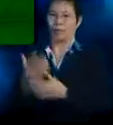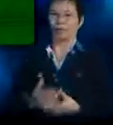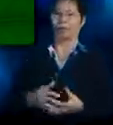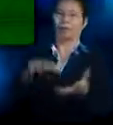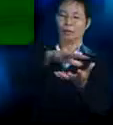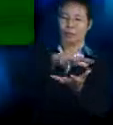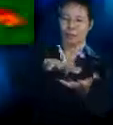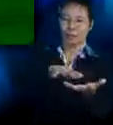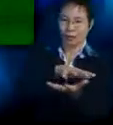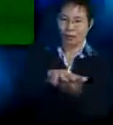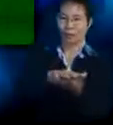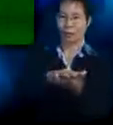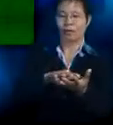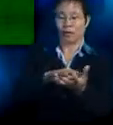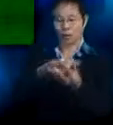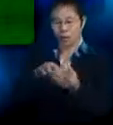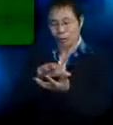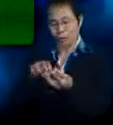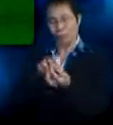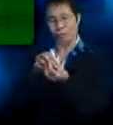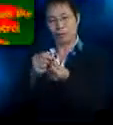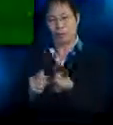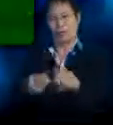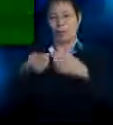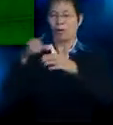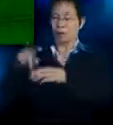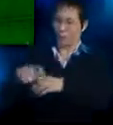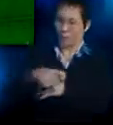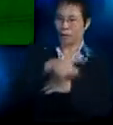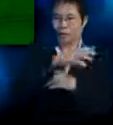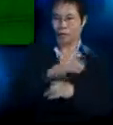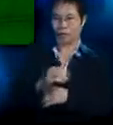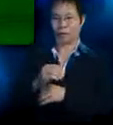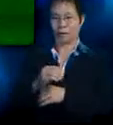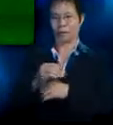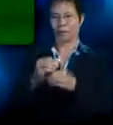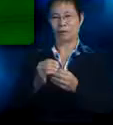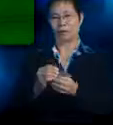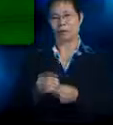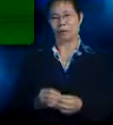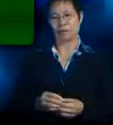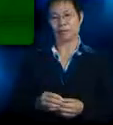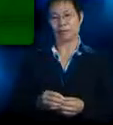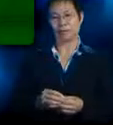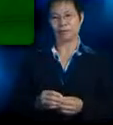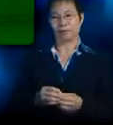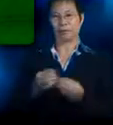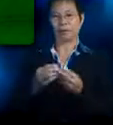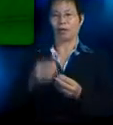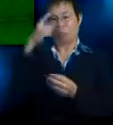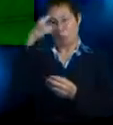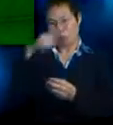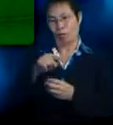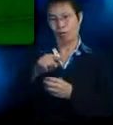dead animals by bacteria and fungi, rusting of iron, combustion of fossil fuels like natural